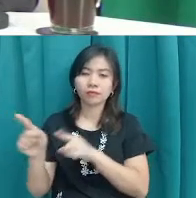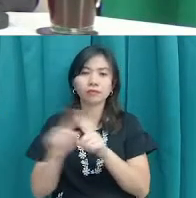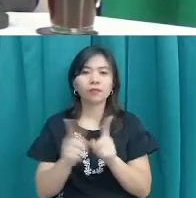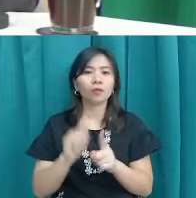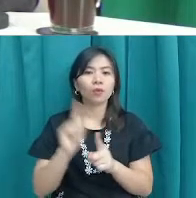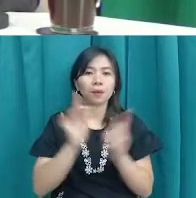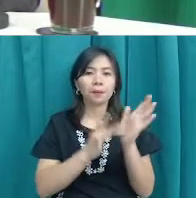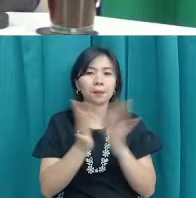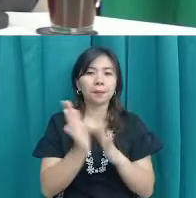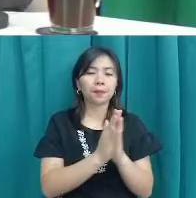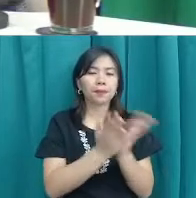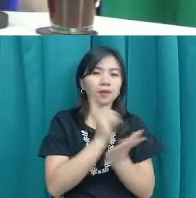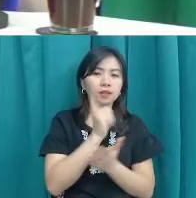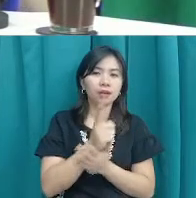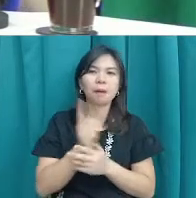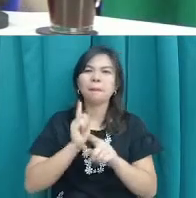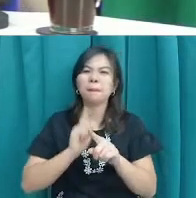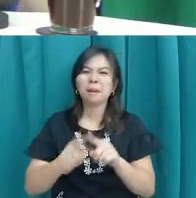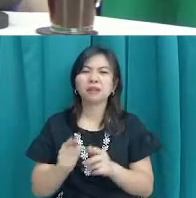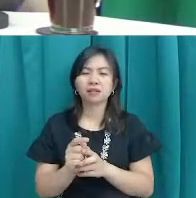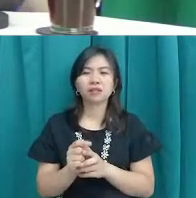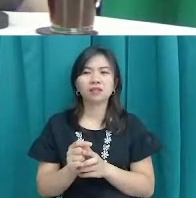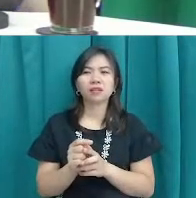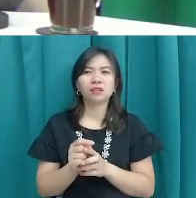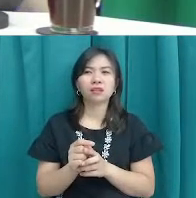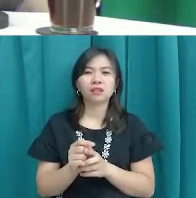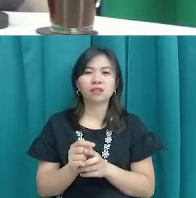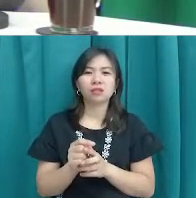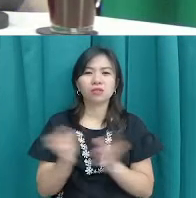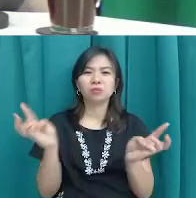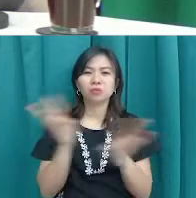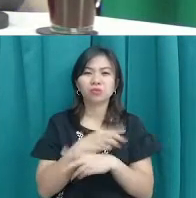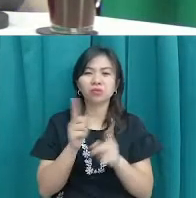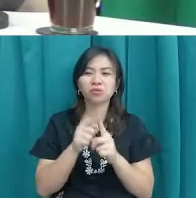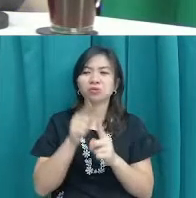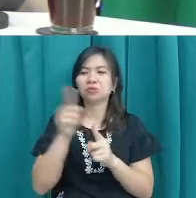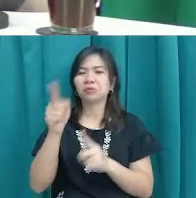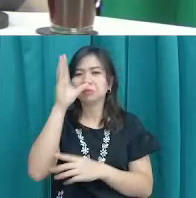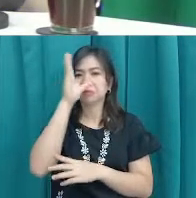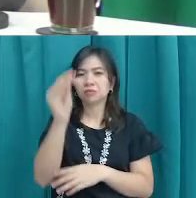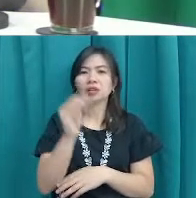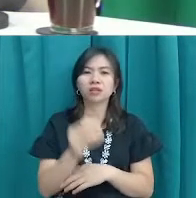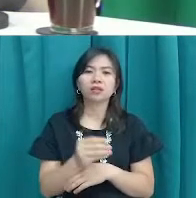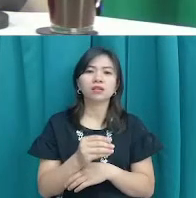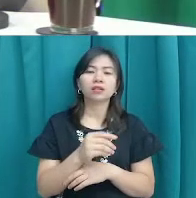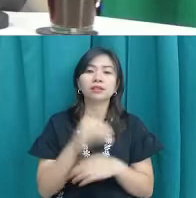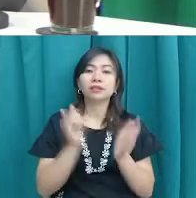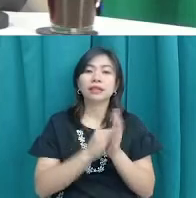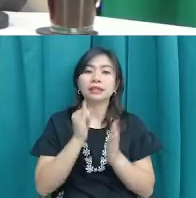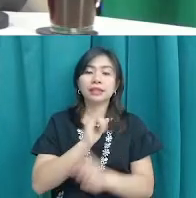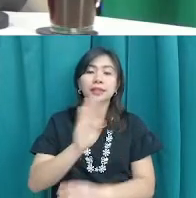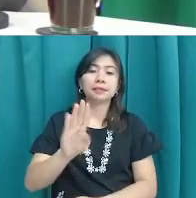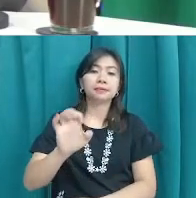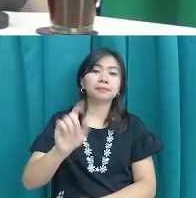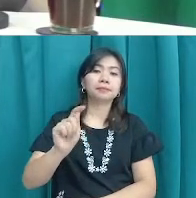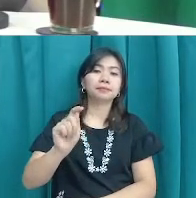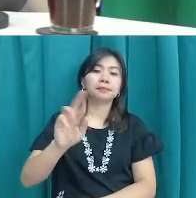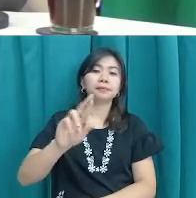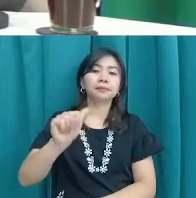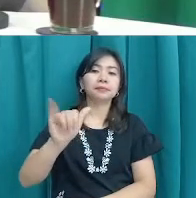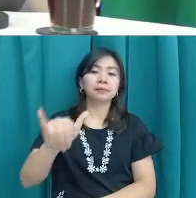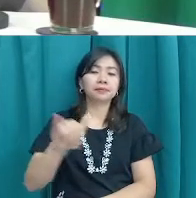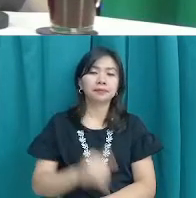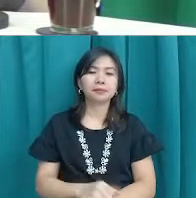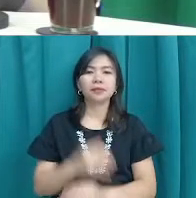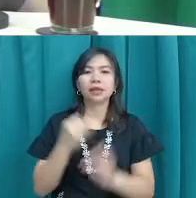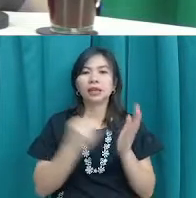woe unto that man by whom the Son of Man is betrayed. Okay? It had been